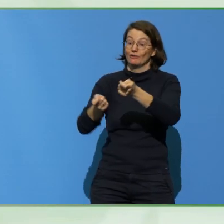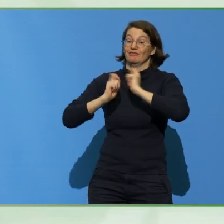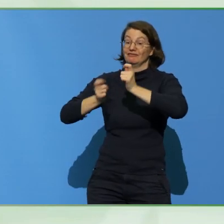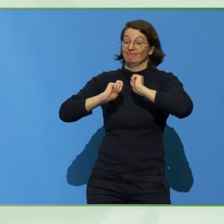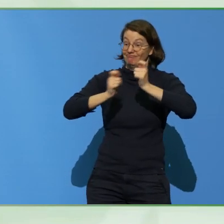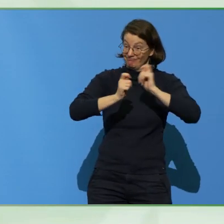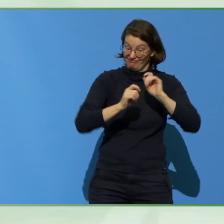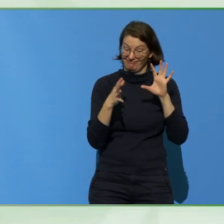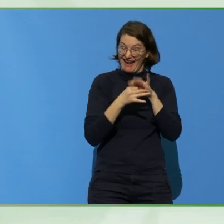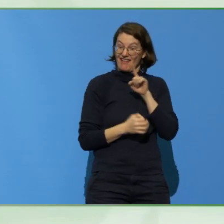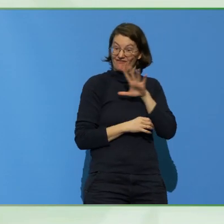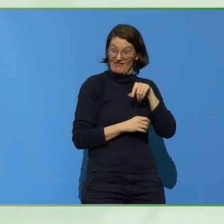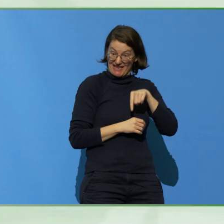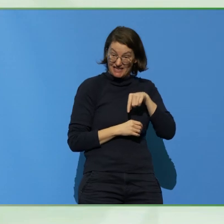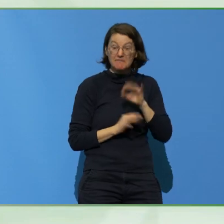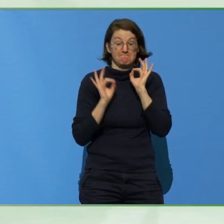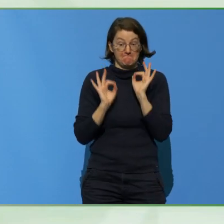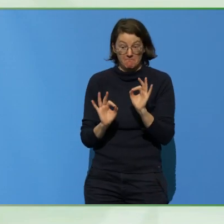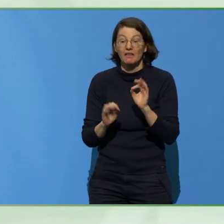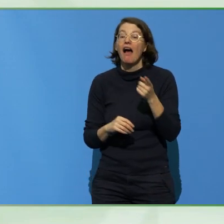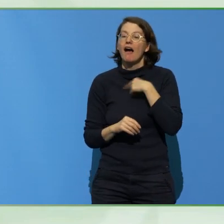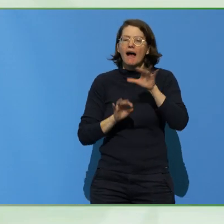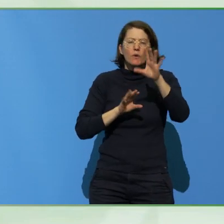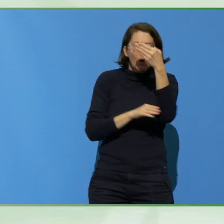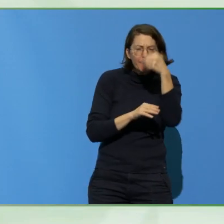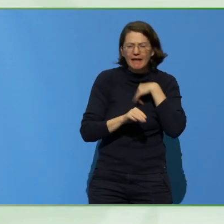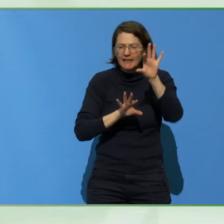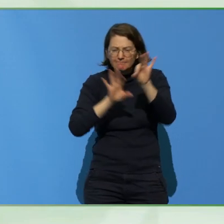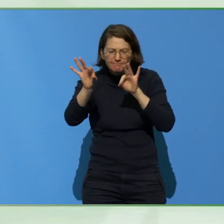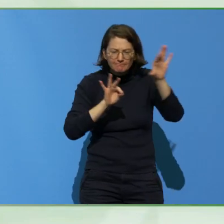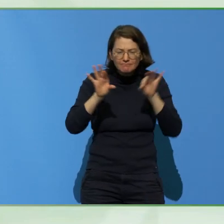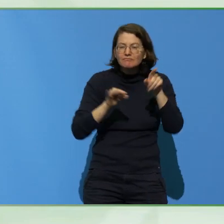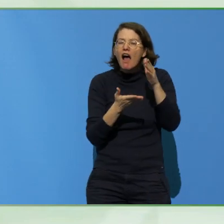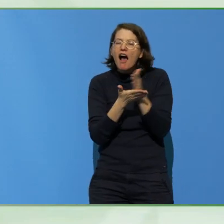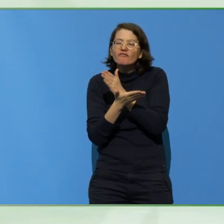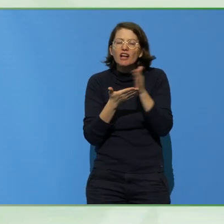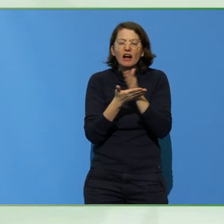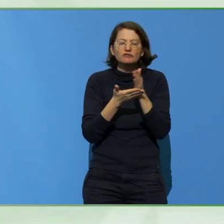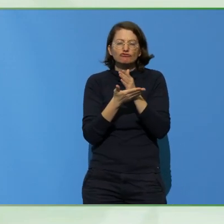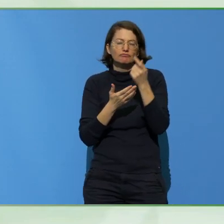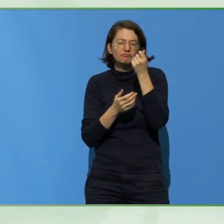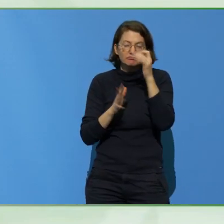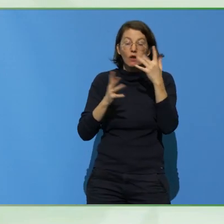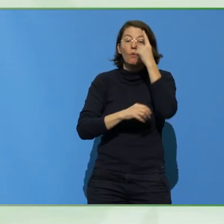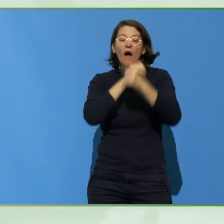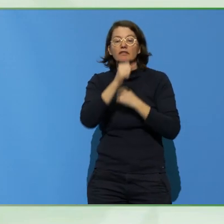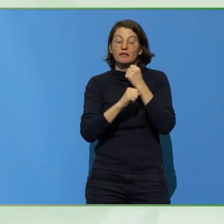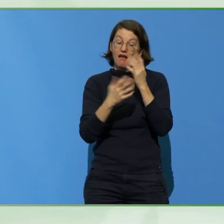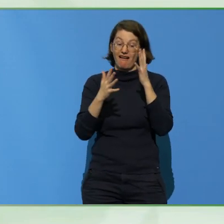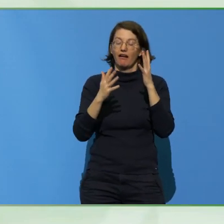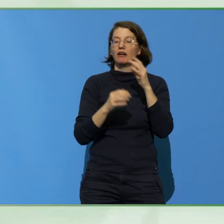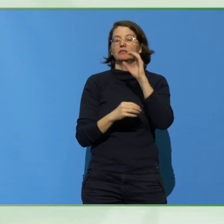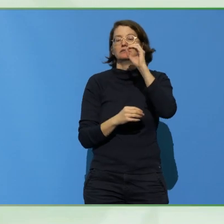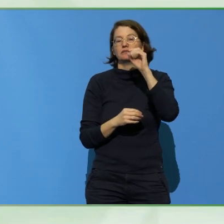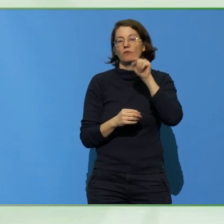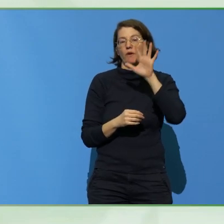they're doing, but we are not working with them to help them land their first 5, 10 customers. We are working with them to help them land their next 500, the